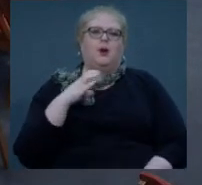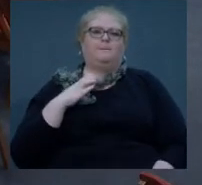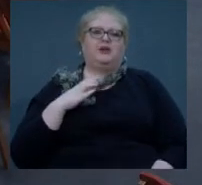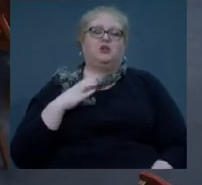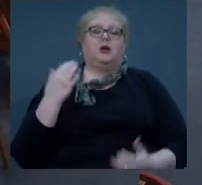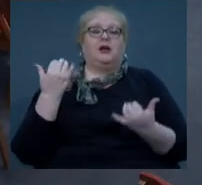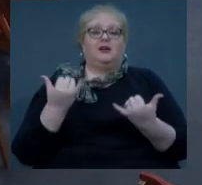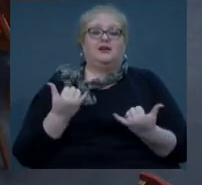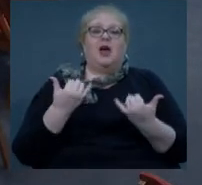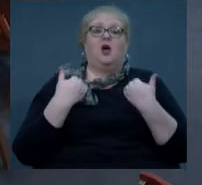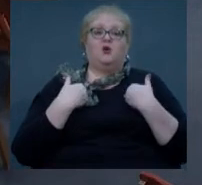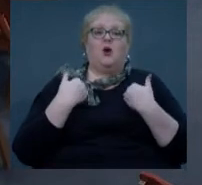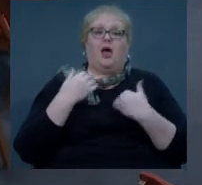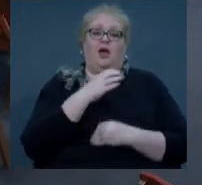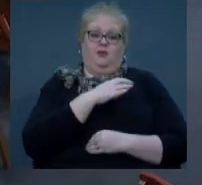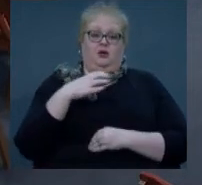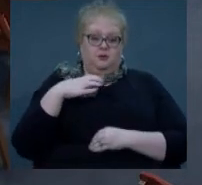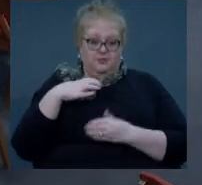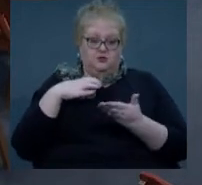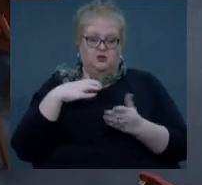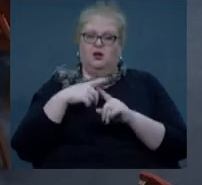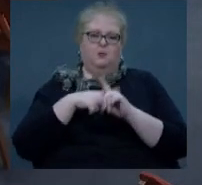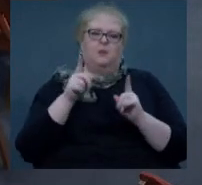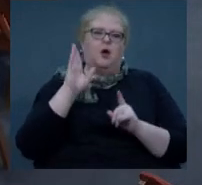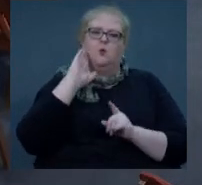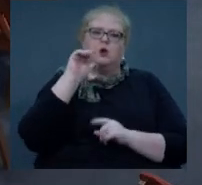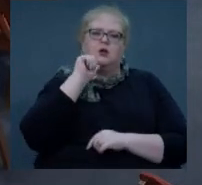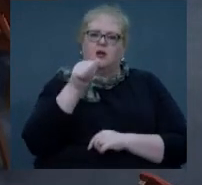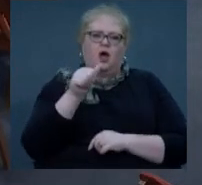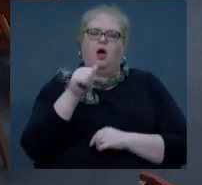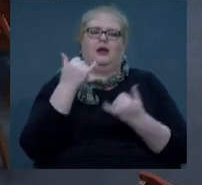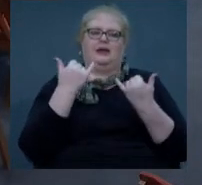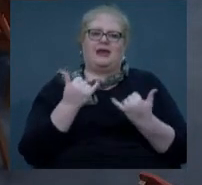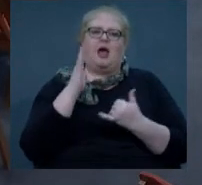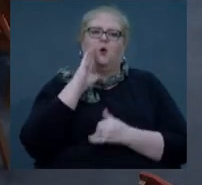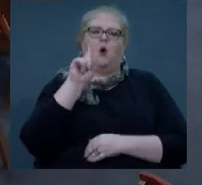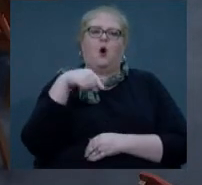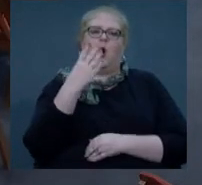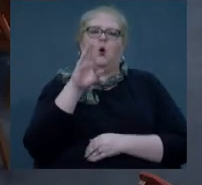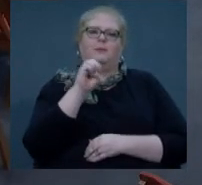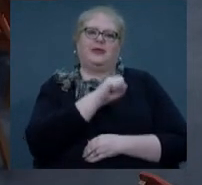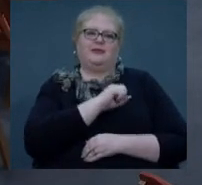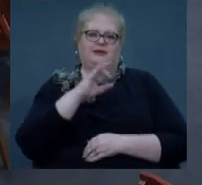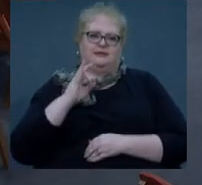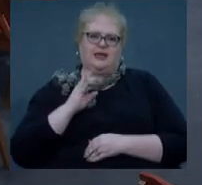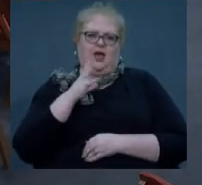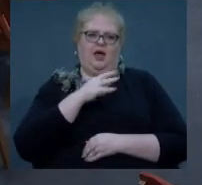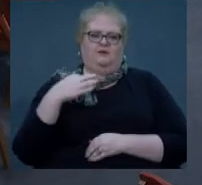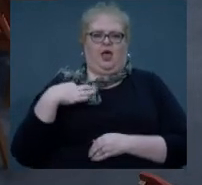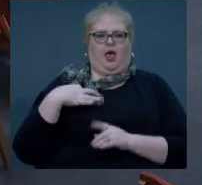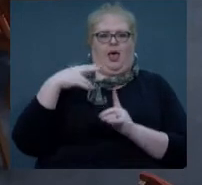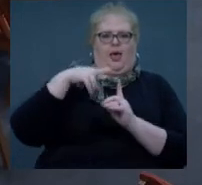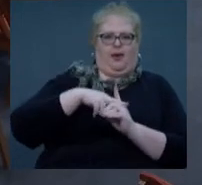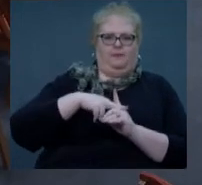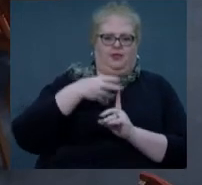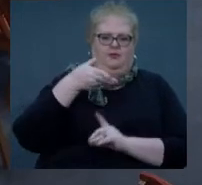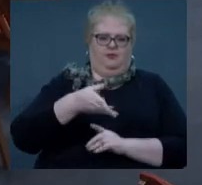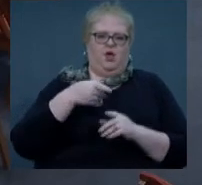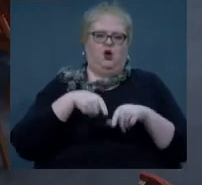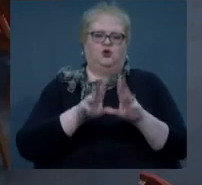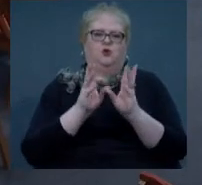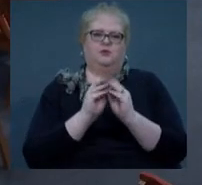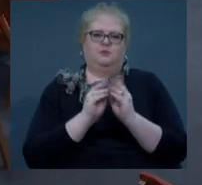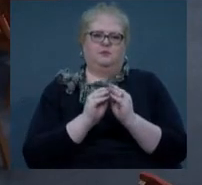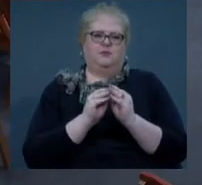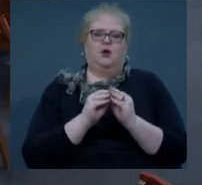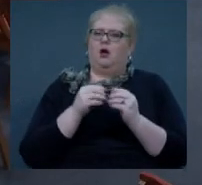have now. Otherwise, it'll be the same meeting, staff and the applicants and the public. I'm okay with staff and applicant meeting